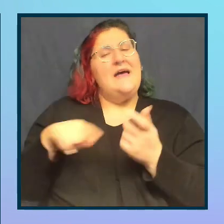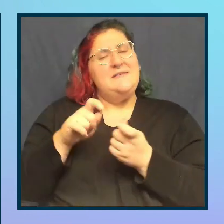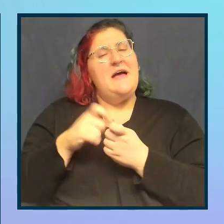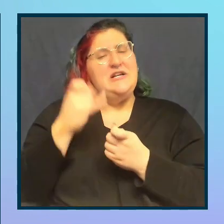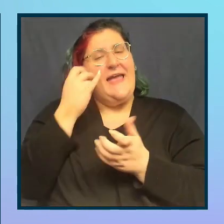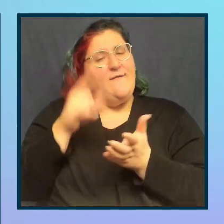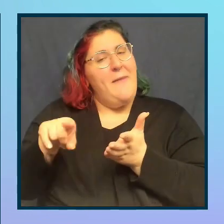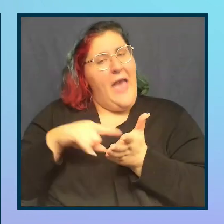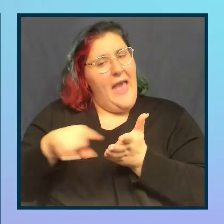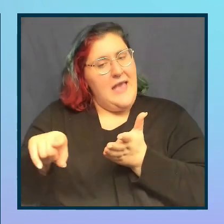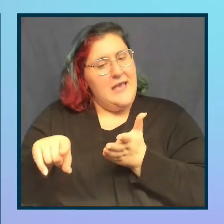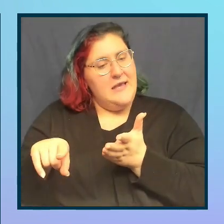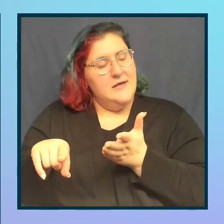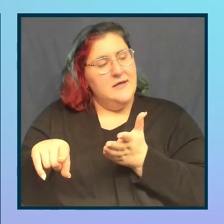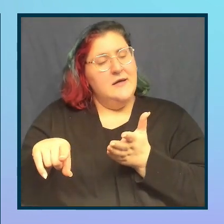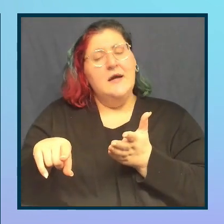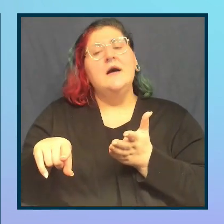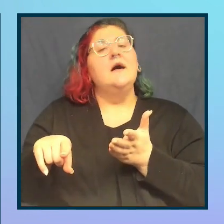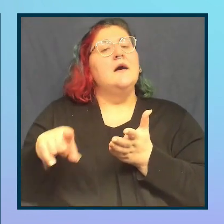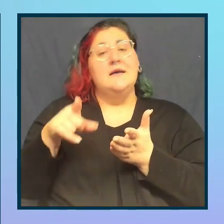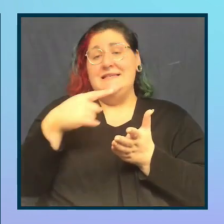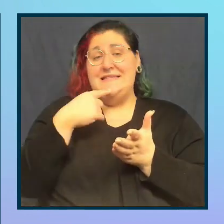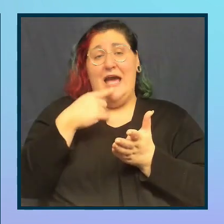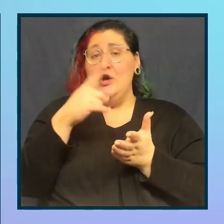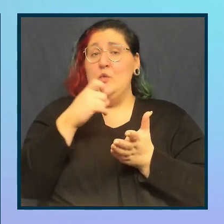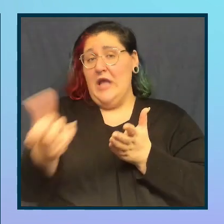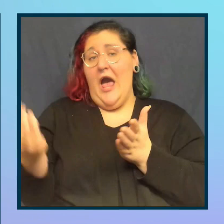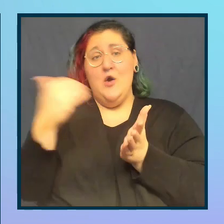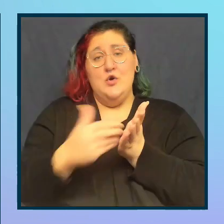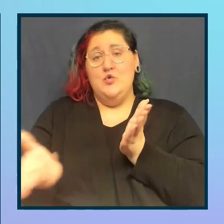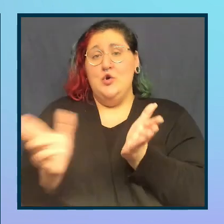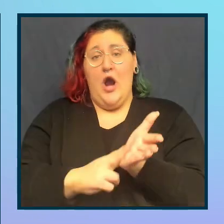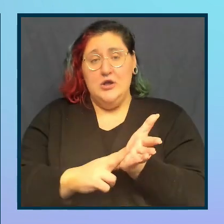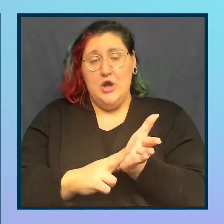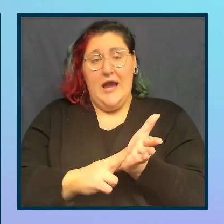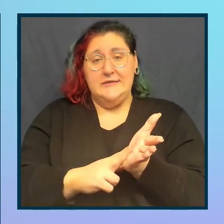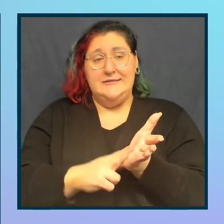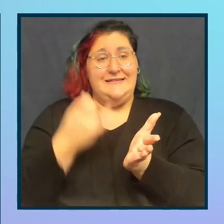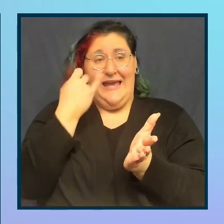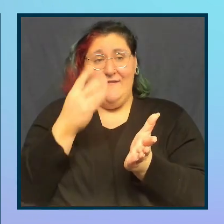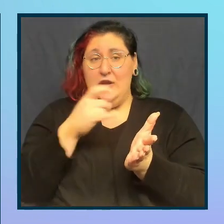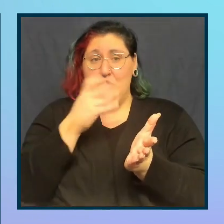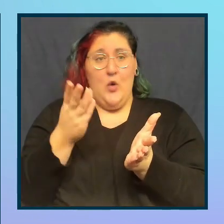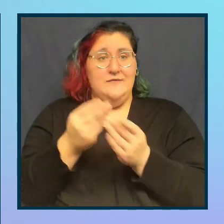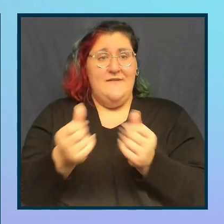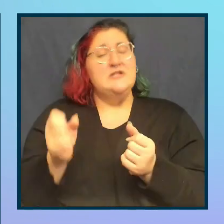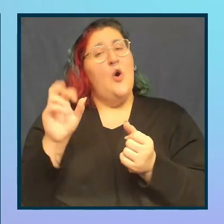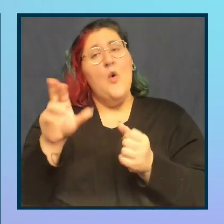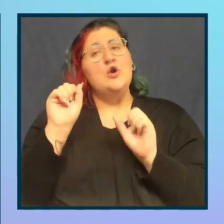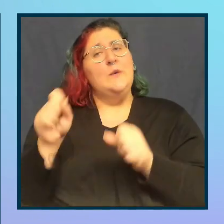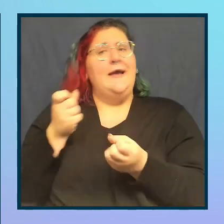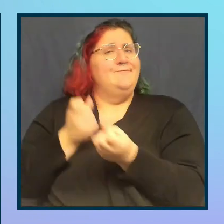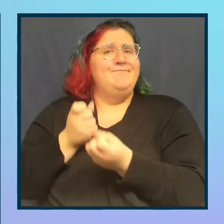on. Otherwise, you can evangelize for getting those things fixed, and you know, maybe get